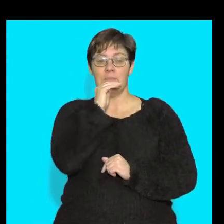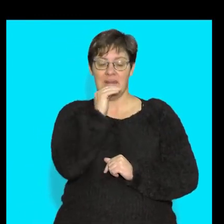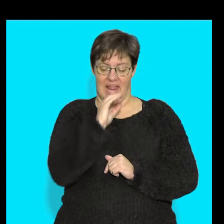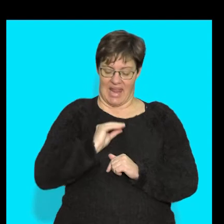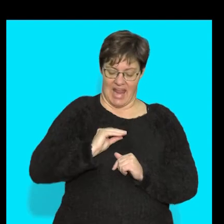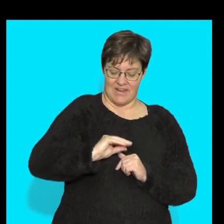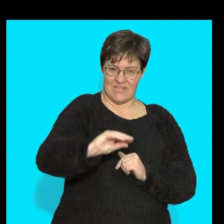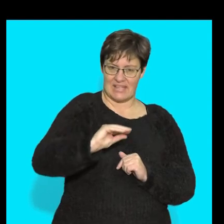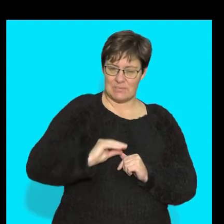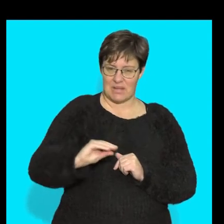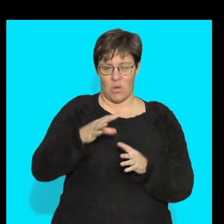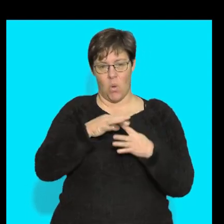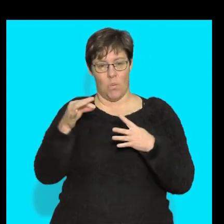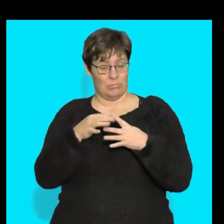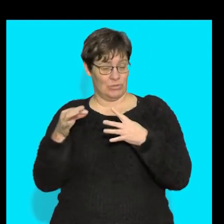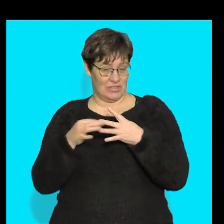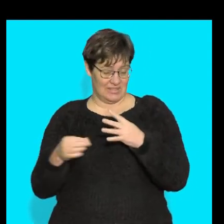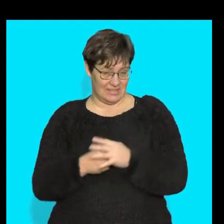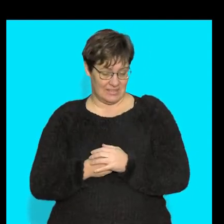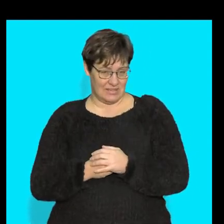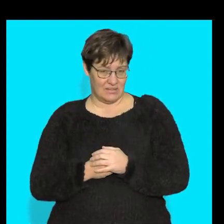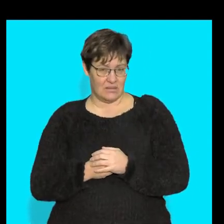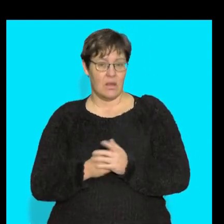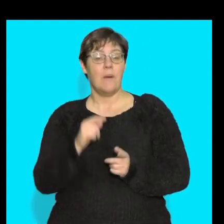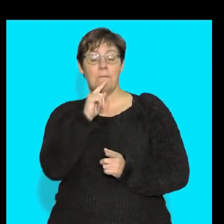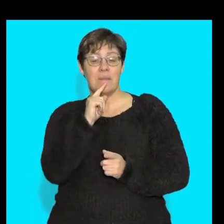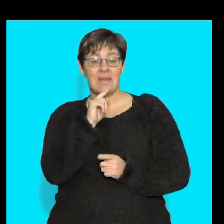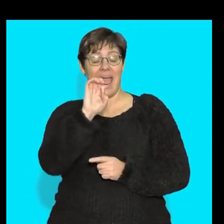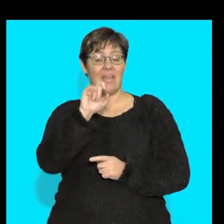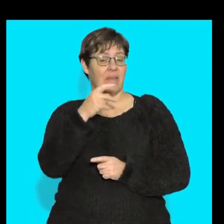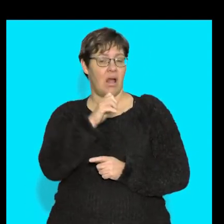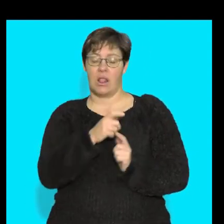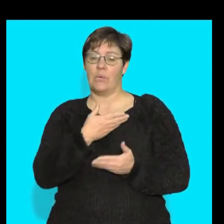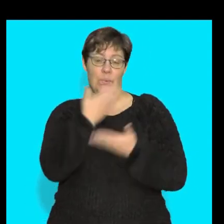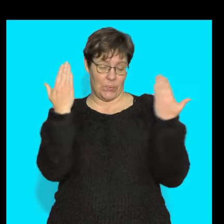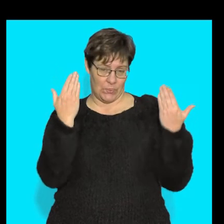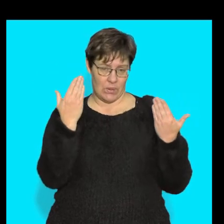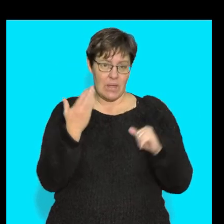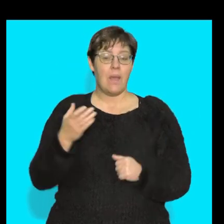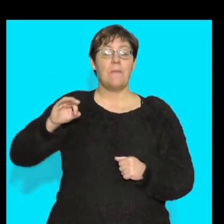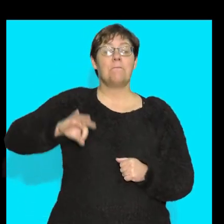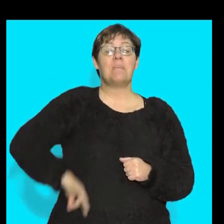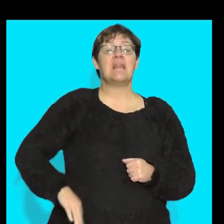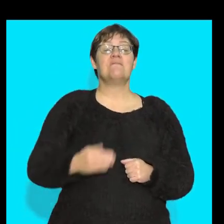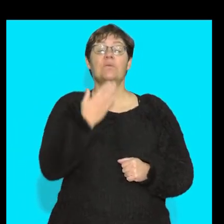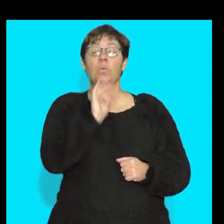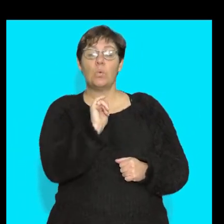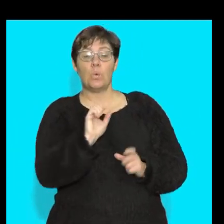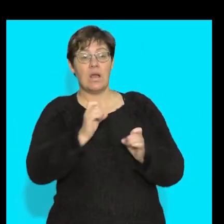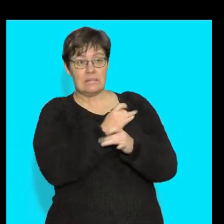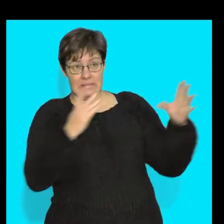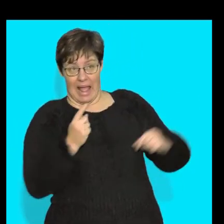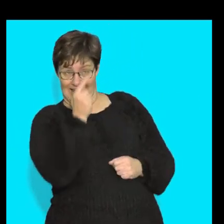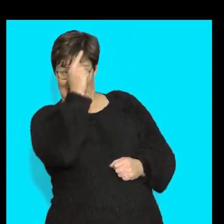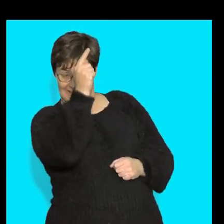investment options, right, that are not ethical and only benefit the initial members of the